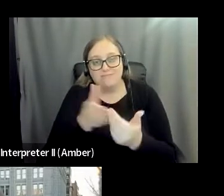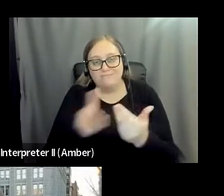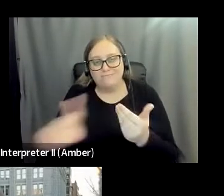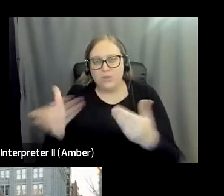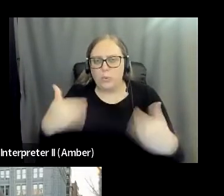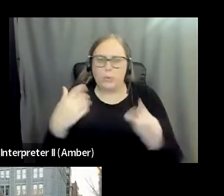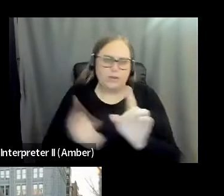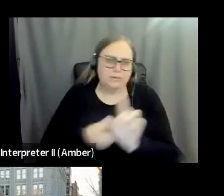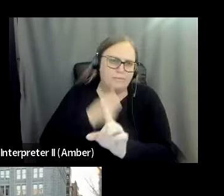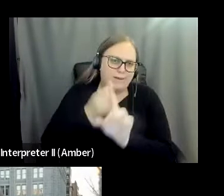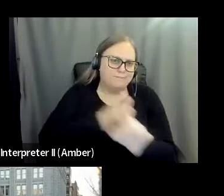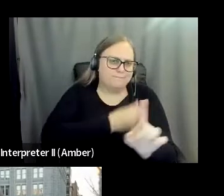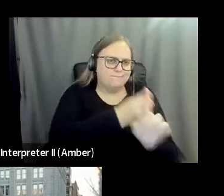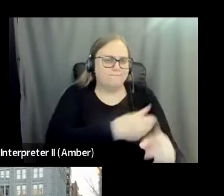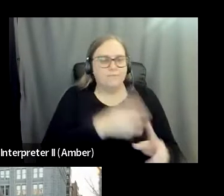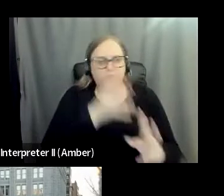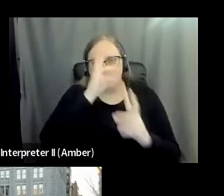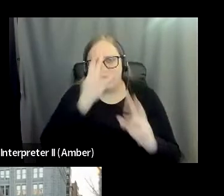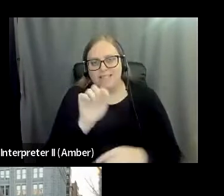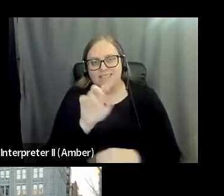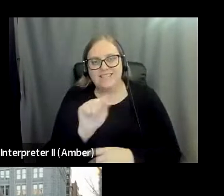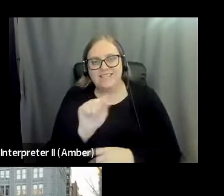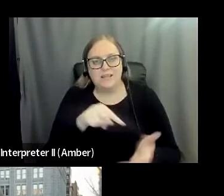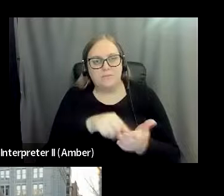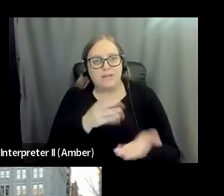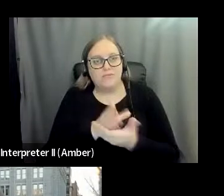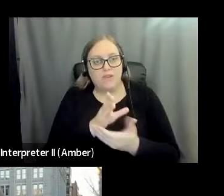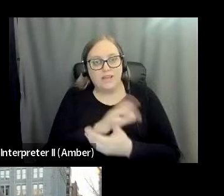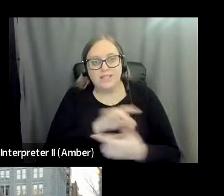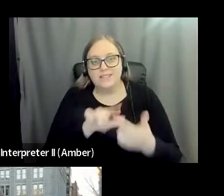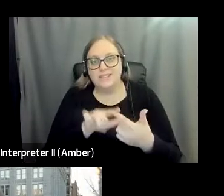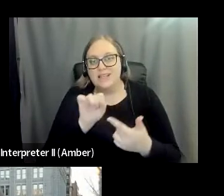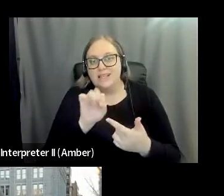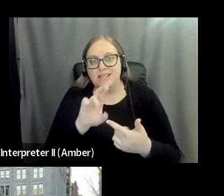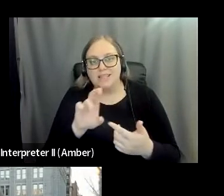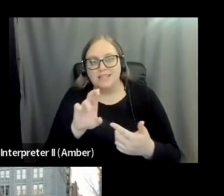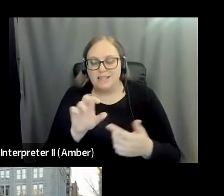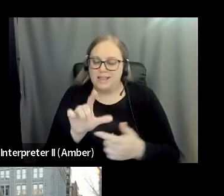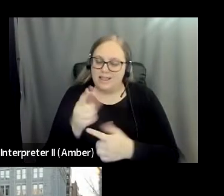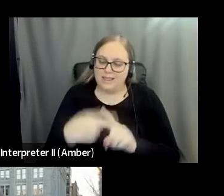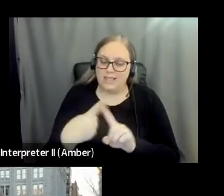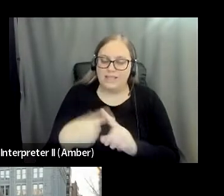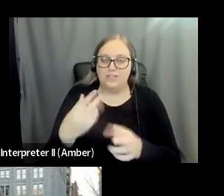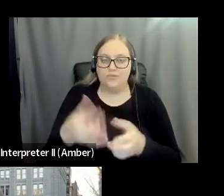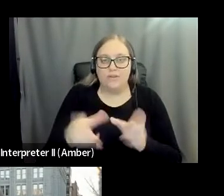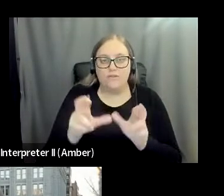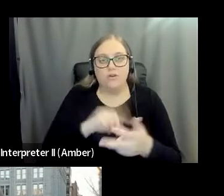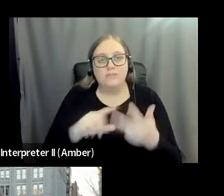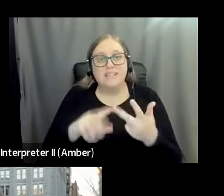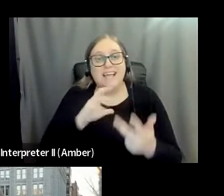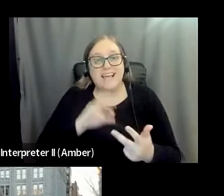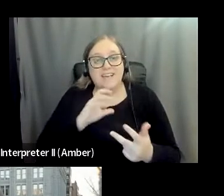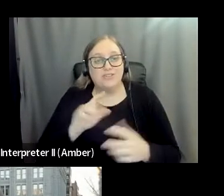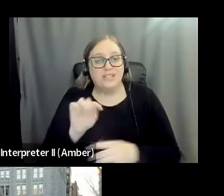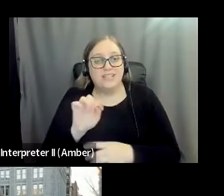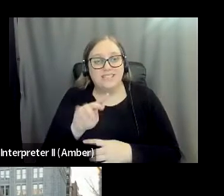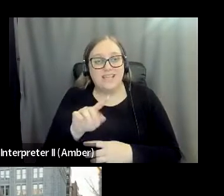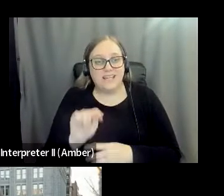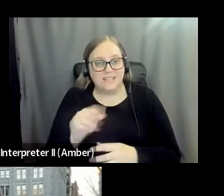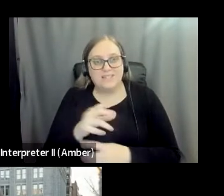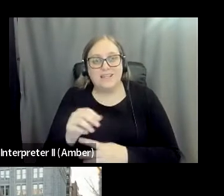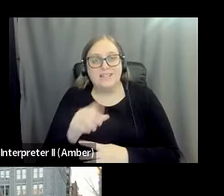impacts, from helping create a tenant bill of rights to lease reform, supporting elderly tenants with tenants